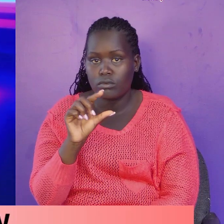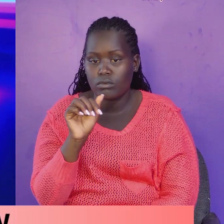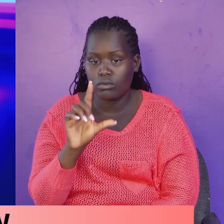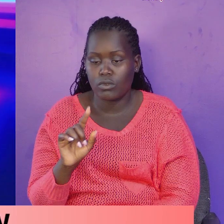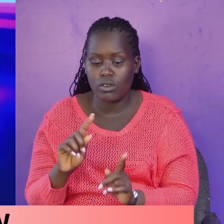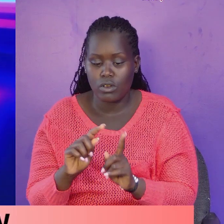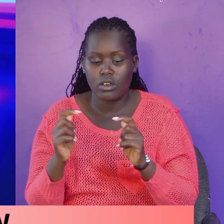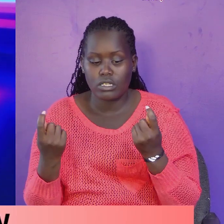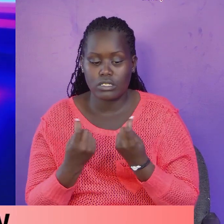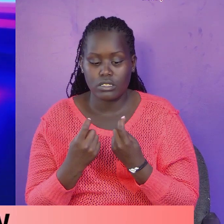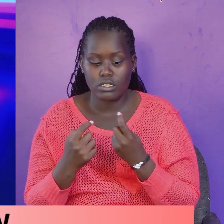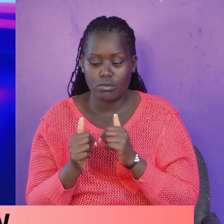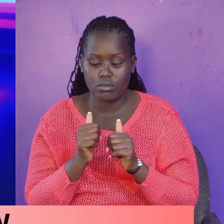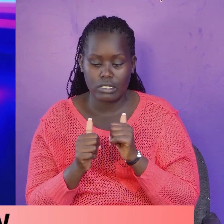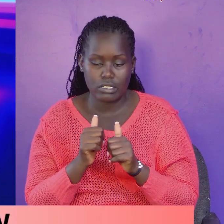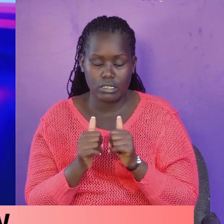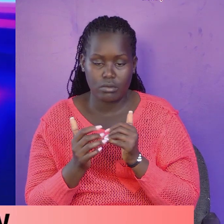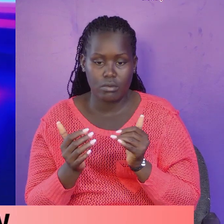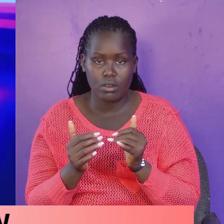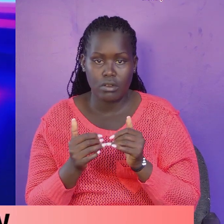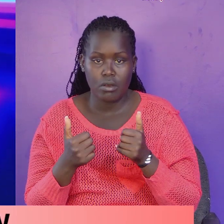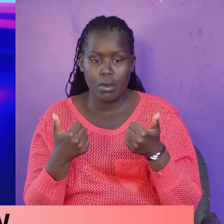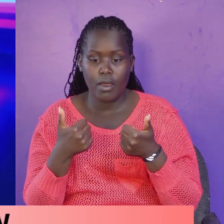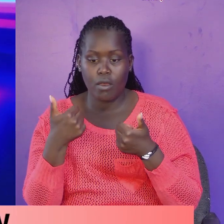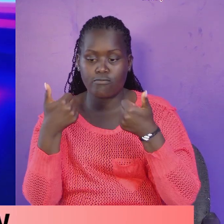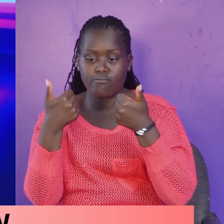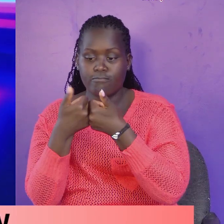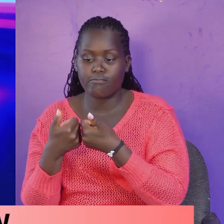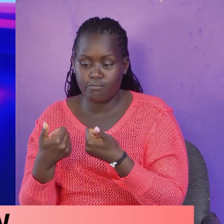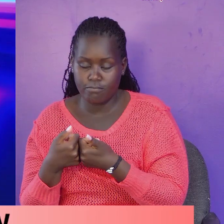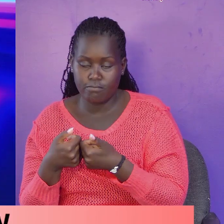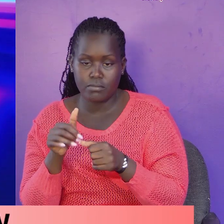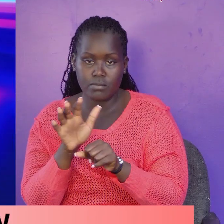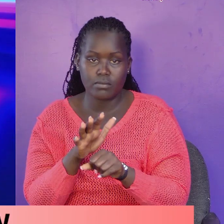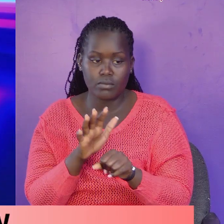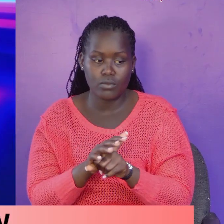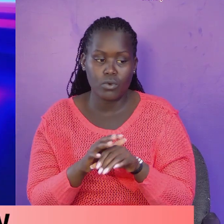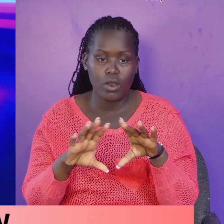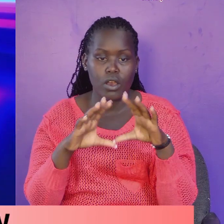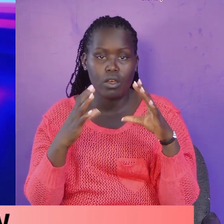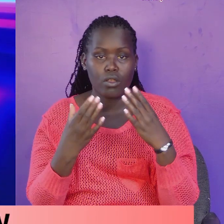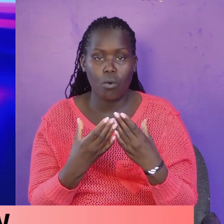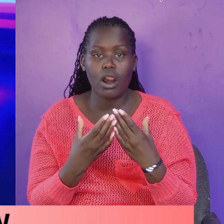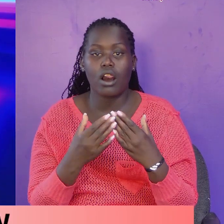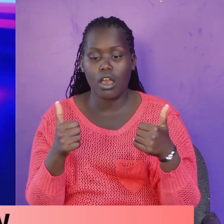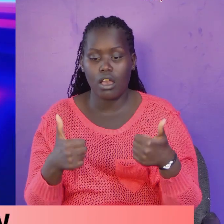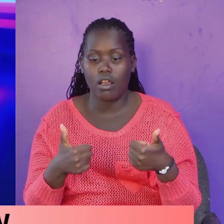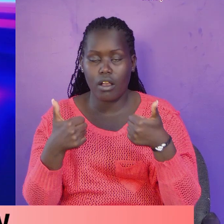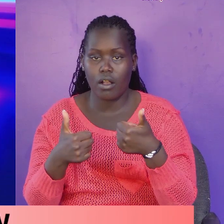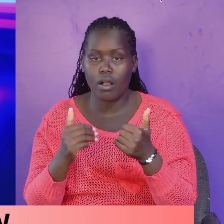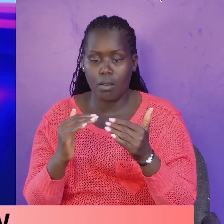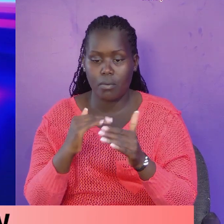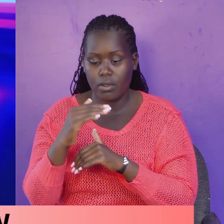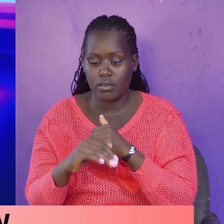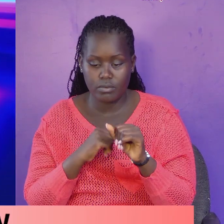like it will be so competitive in the World Cup next year.